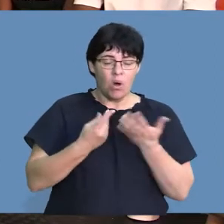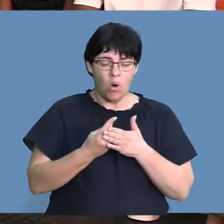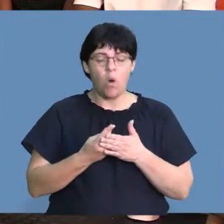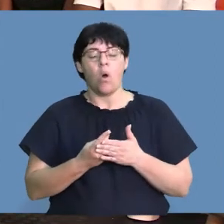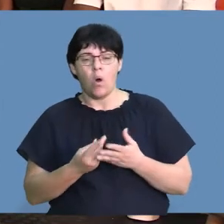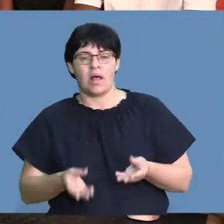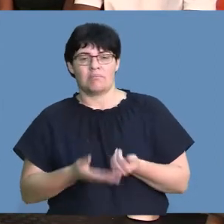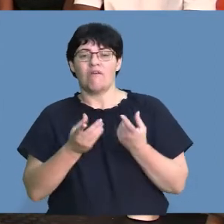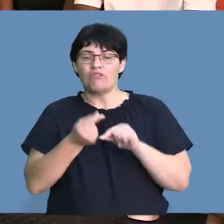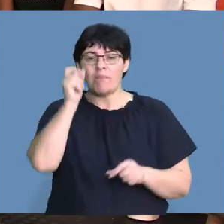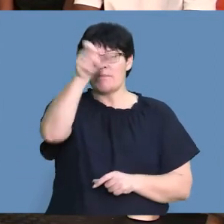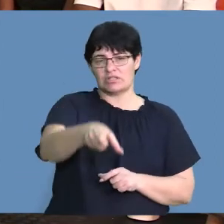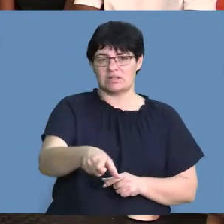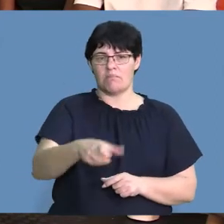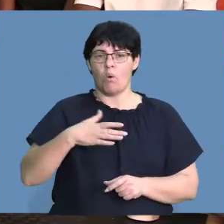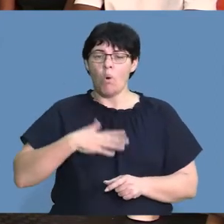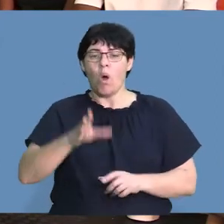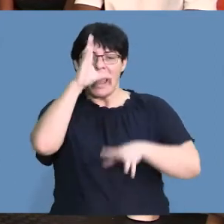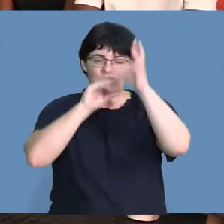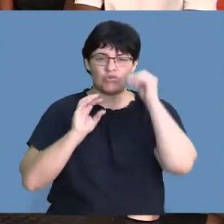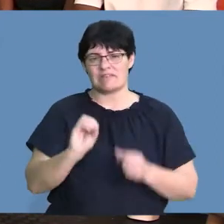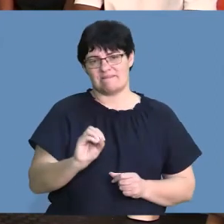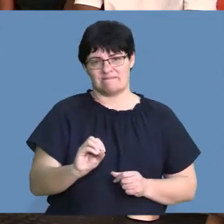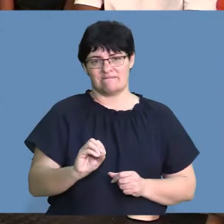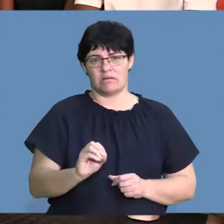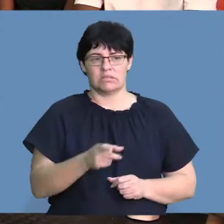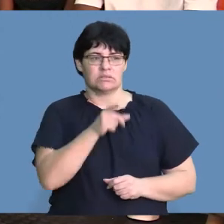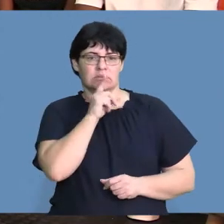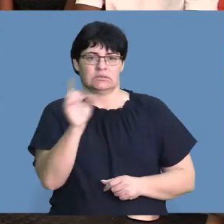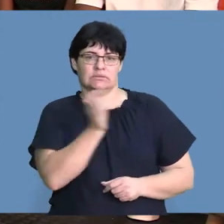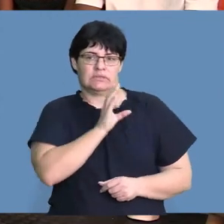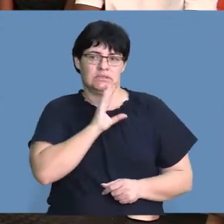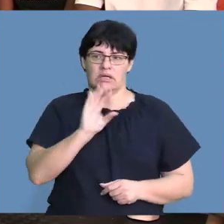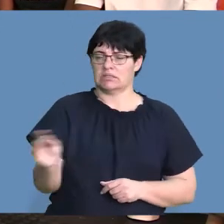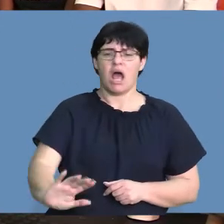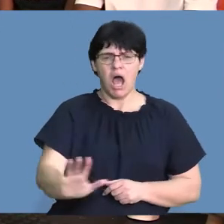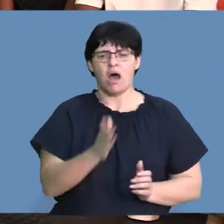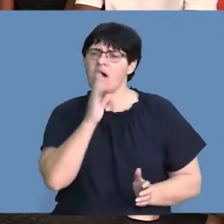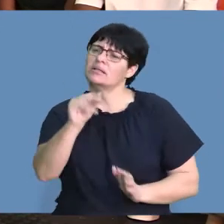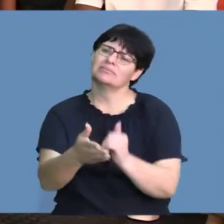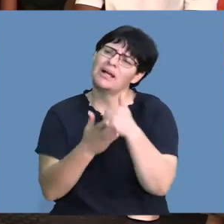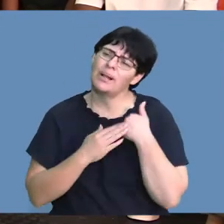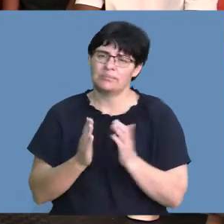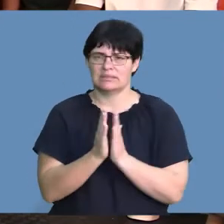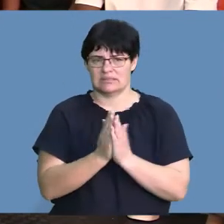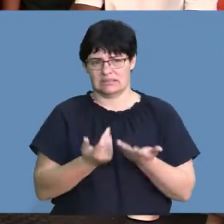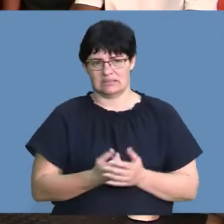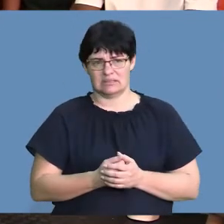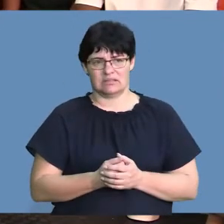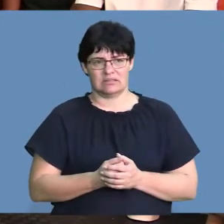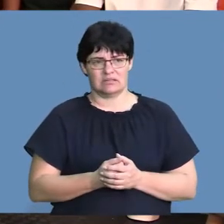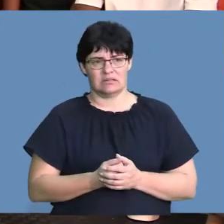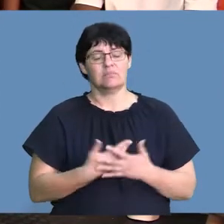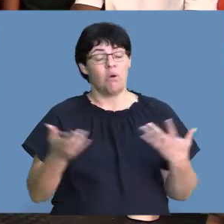that help from an adult or somebody who's more experienced, you should not be afraid to ask for help. Especially